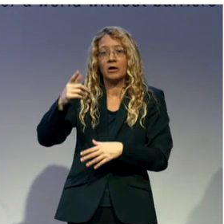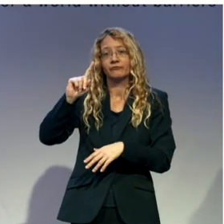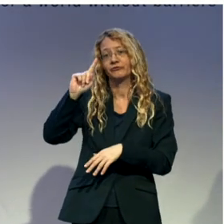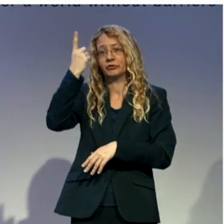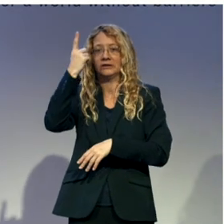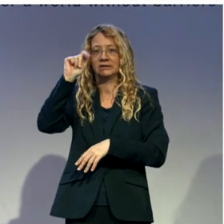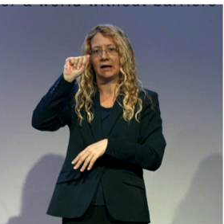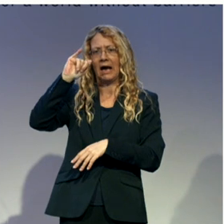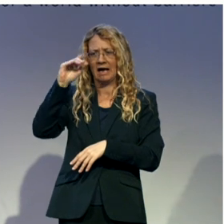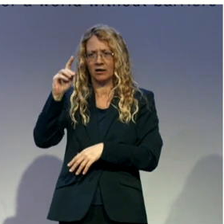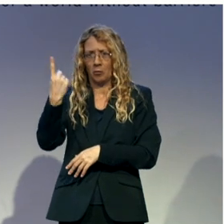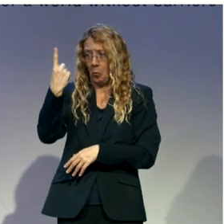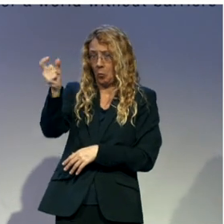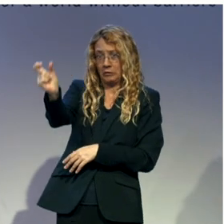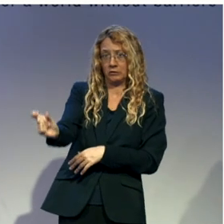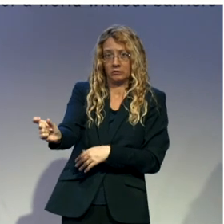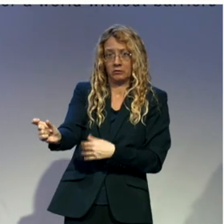region that had this knowledge,